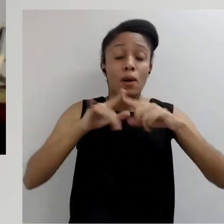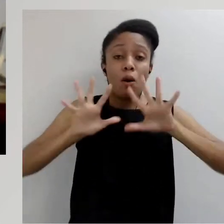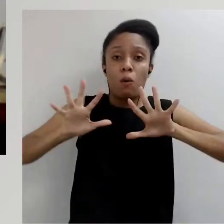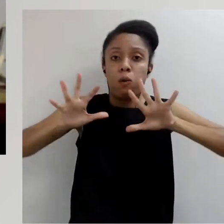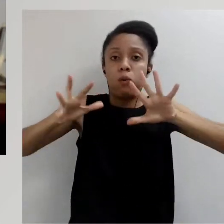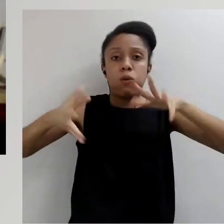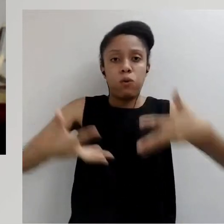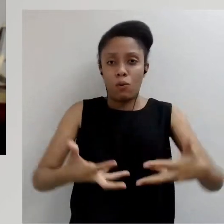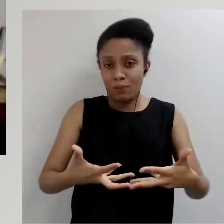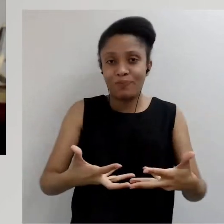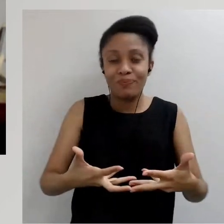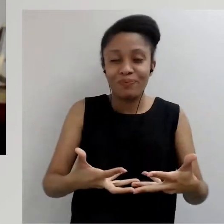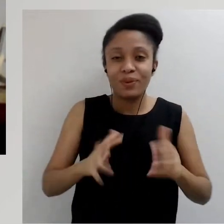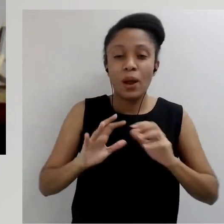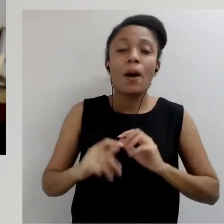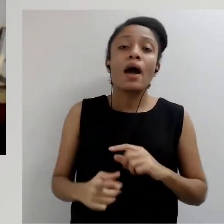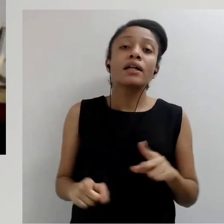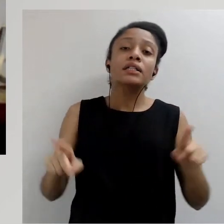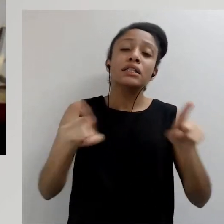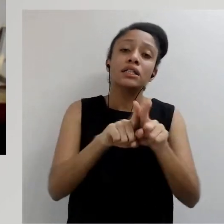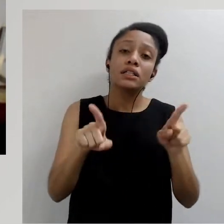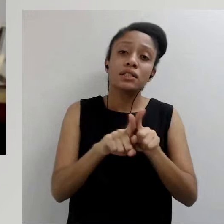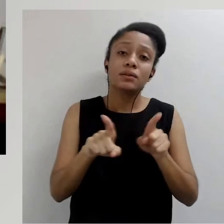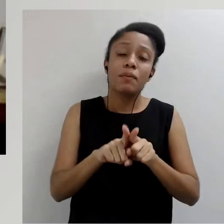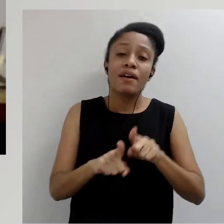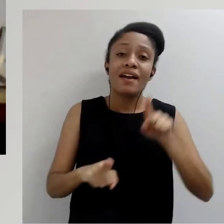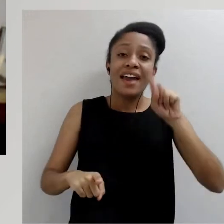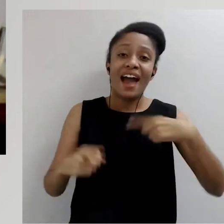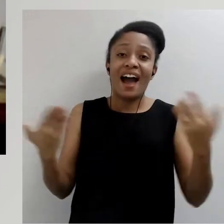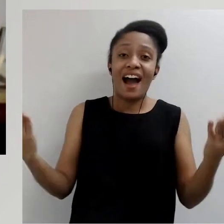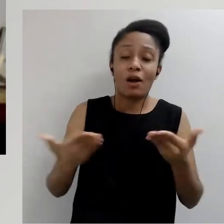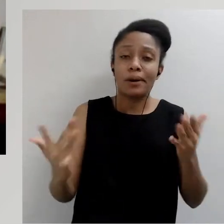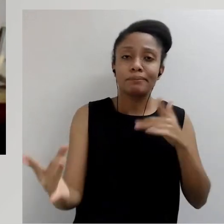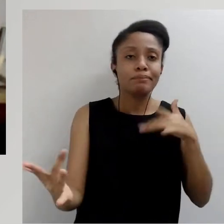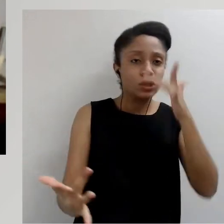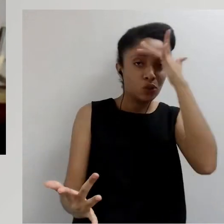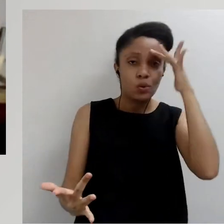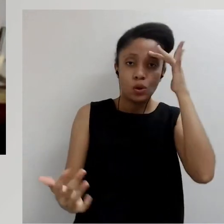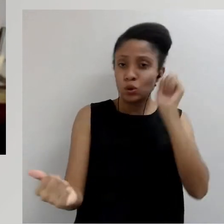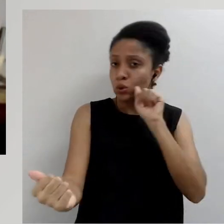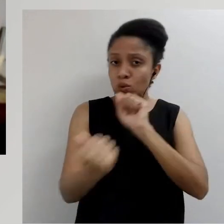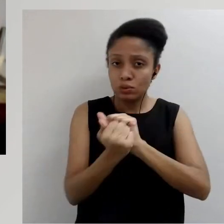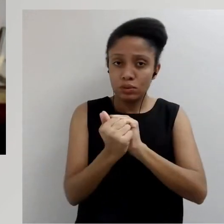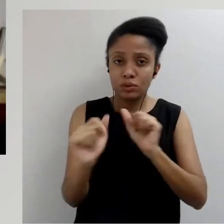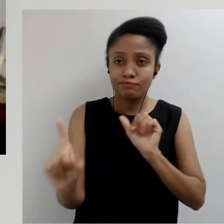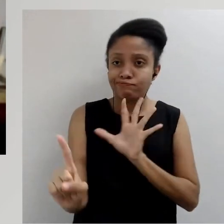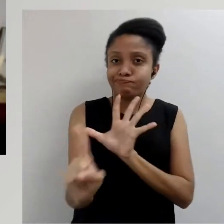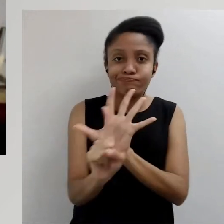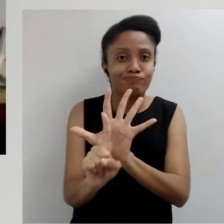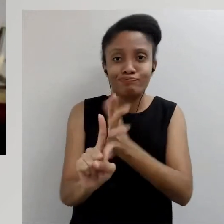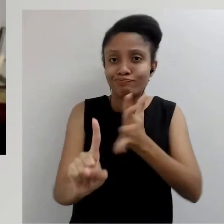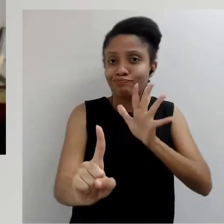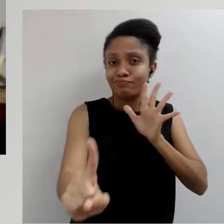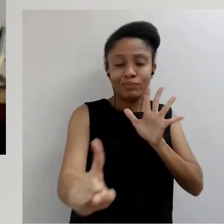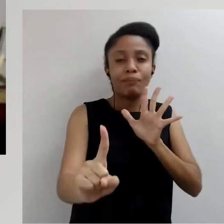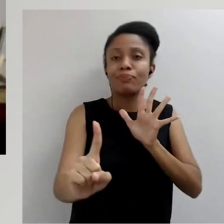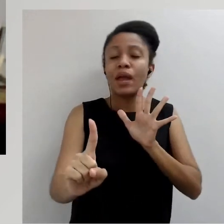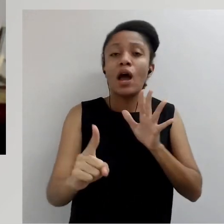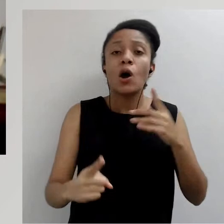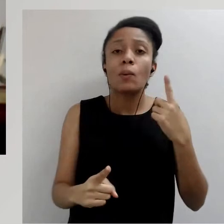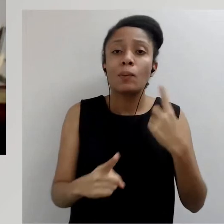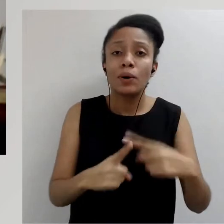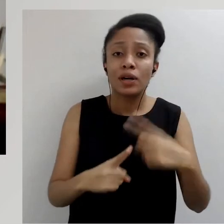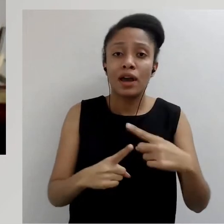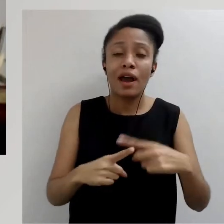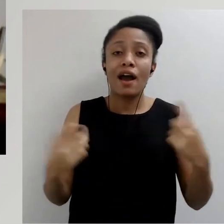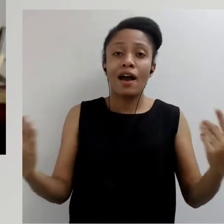phenomenon. First, this impact of these restrictions, this that were said